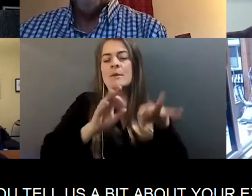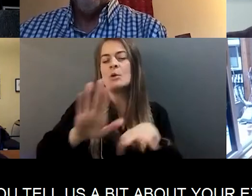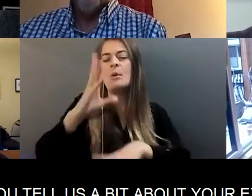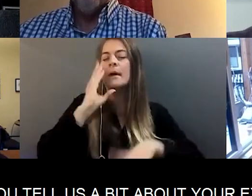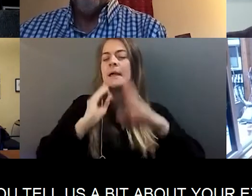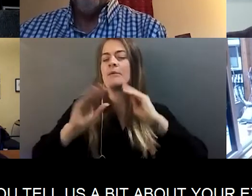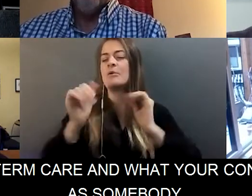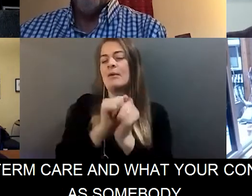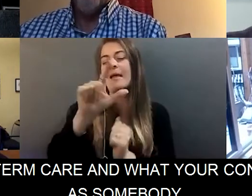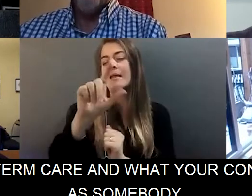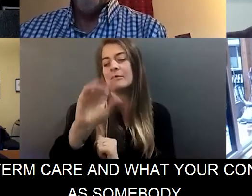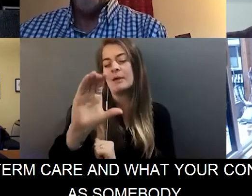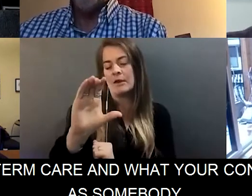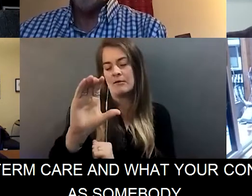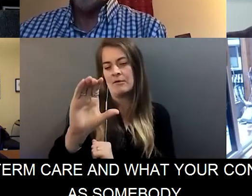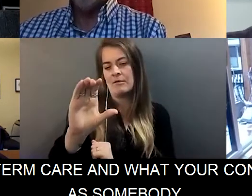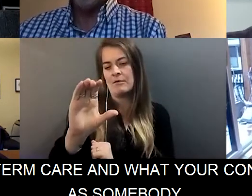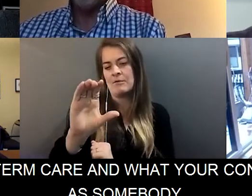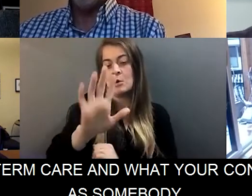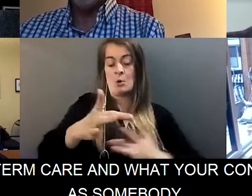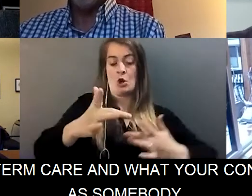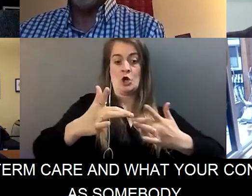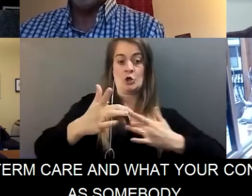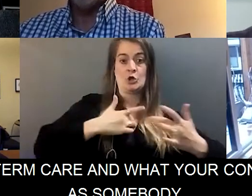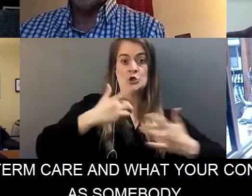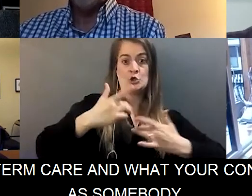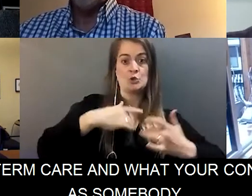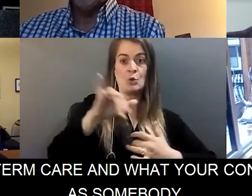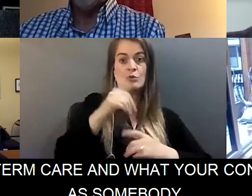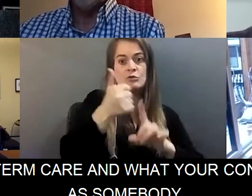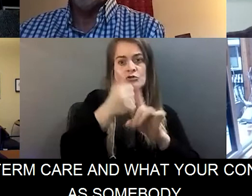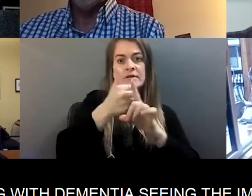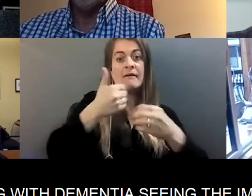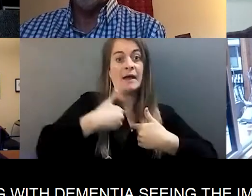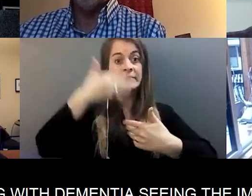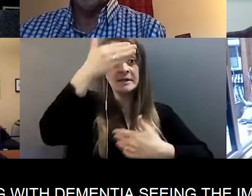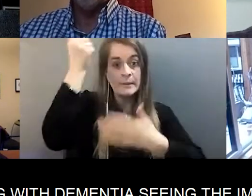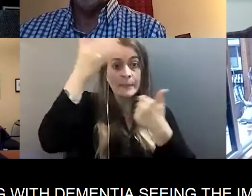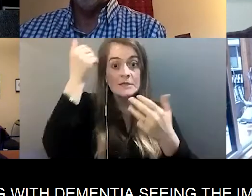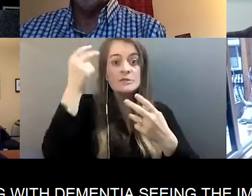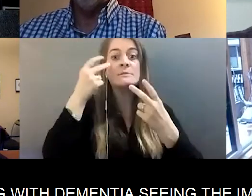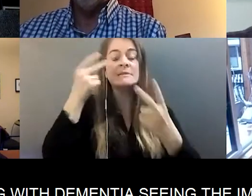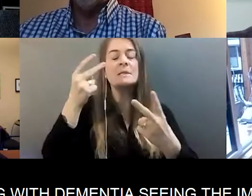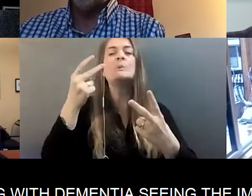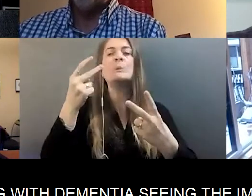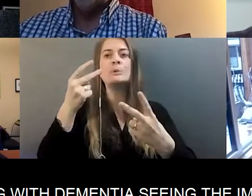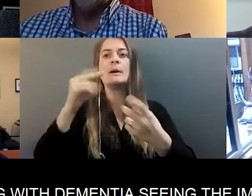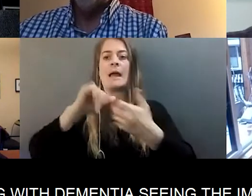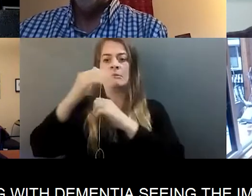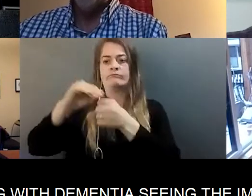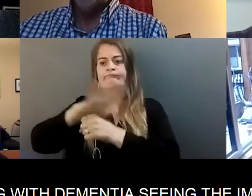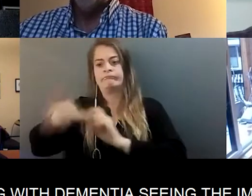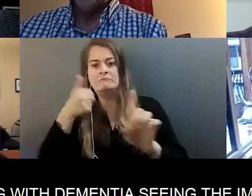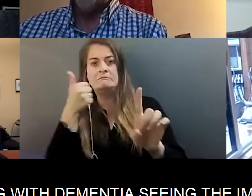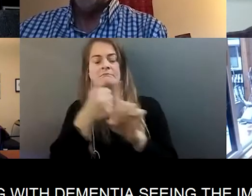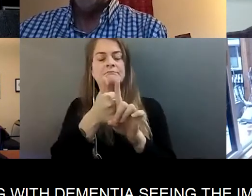with long-term care and what your concerns are as somebody living with dementia, seeing the impact of the pandemic while